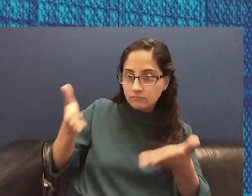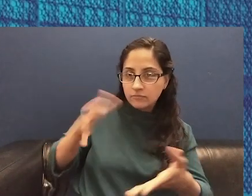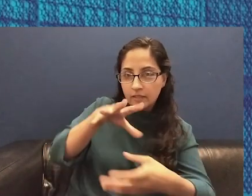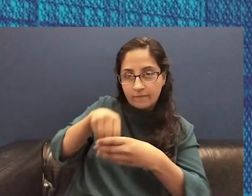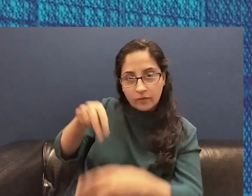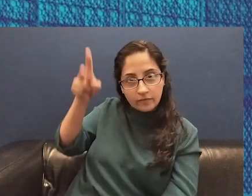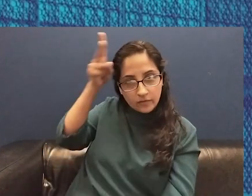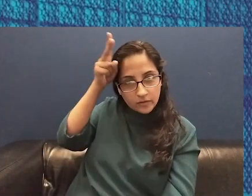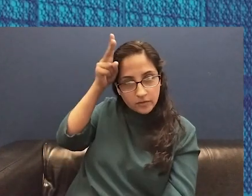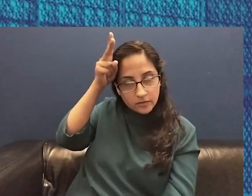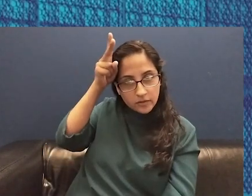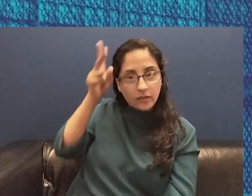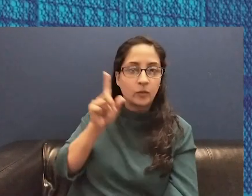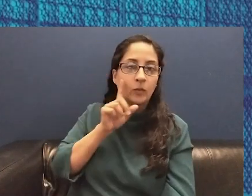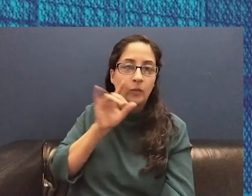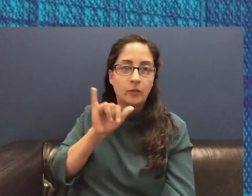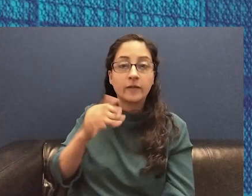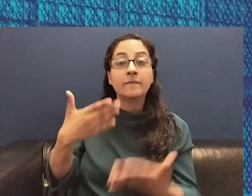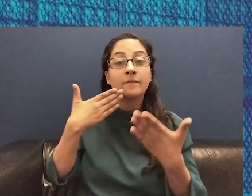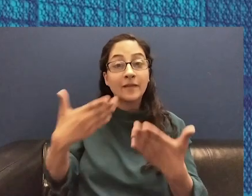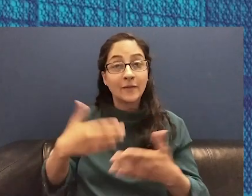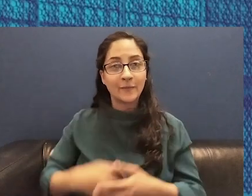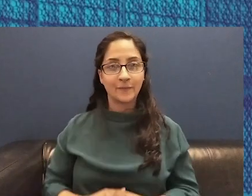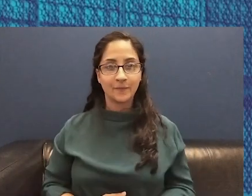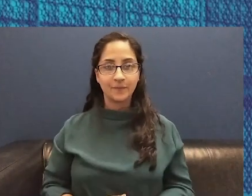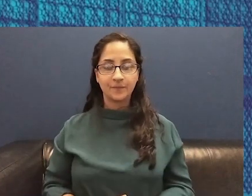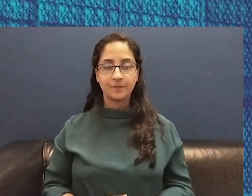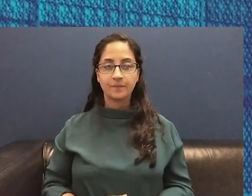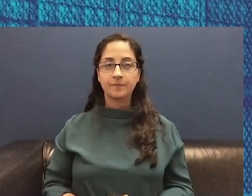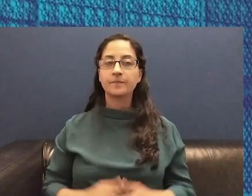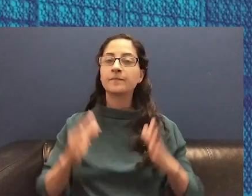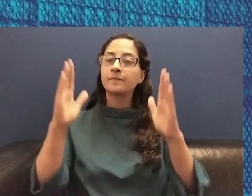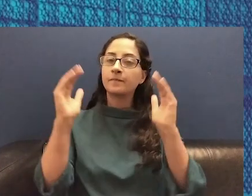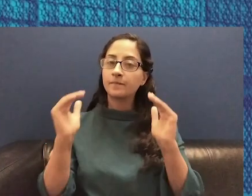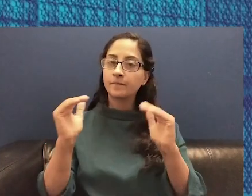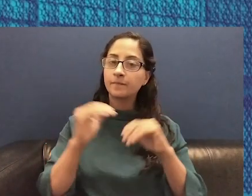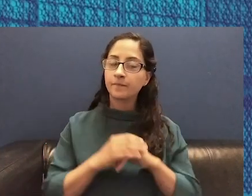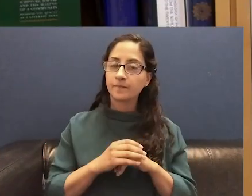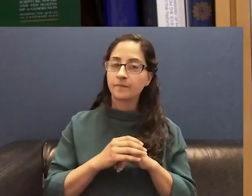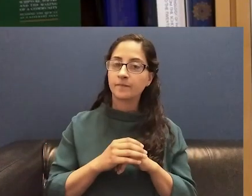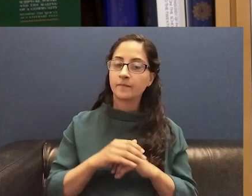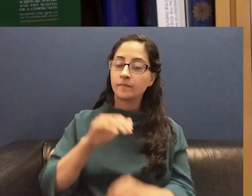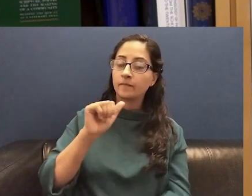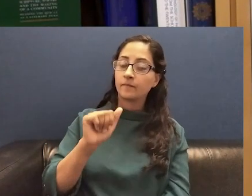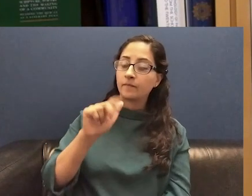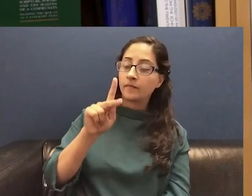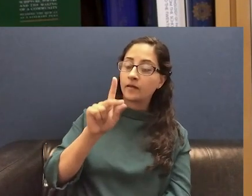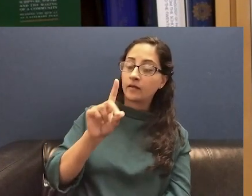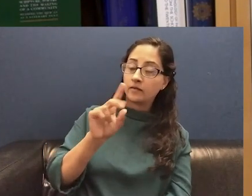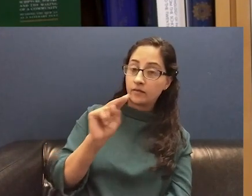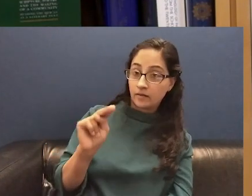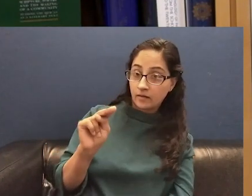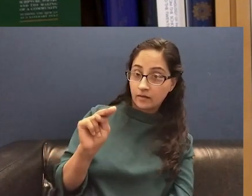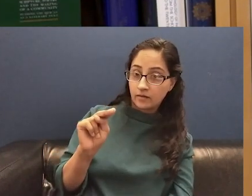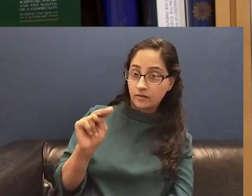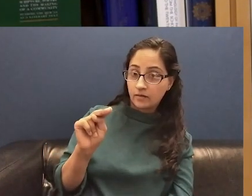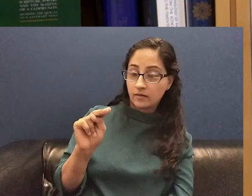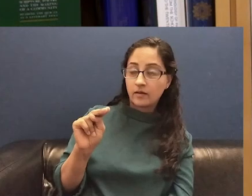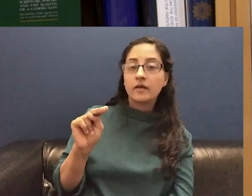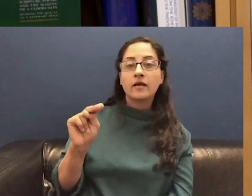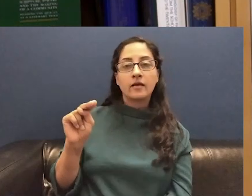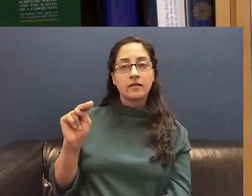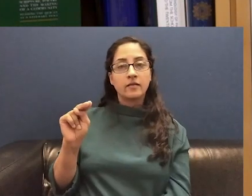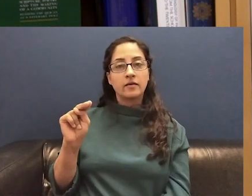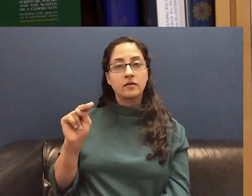that is being done on the ground by the AKDN in support to Afghanistan. Dr. Najmuddin, the Aga